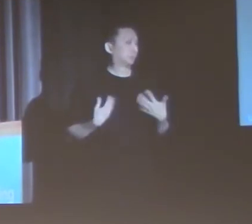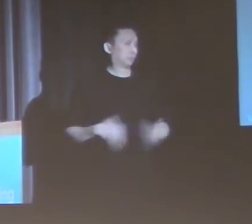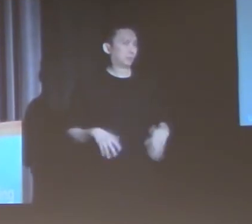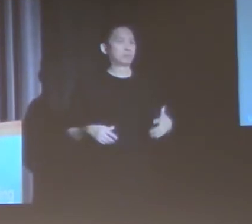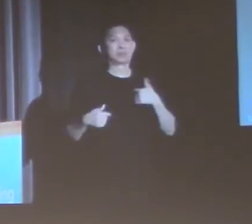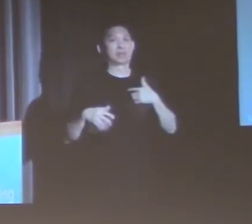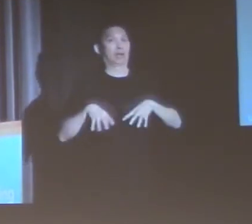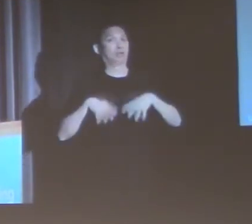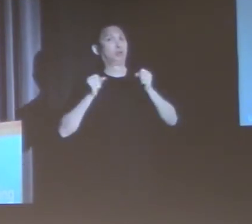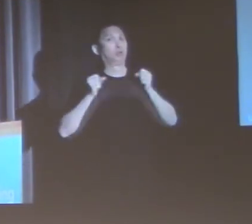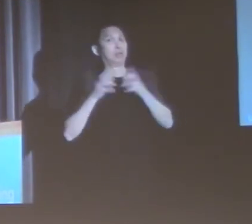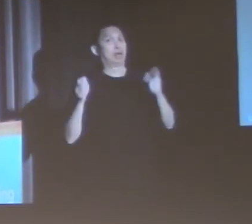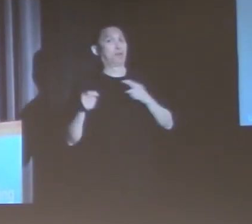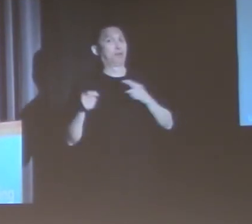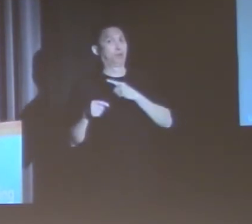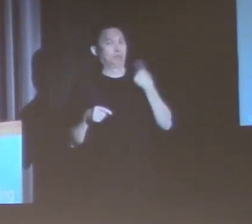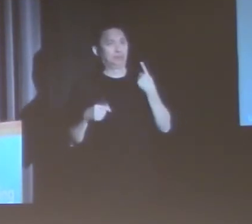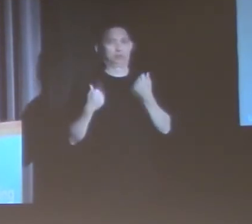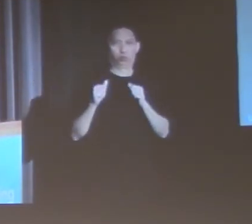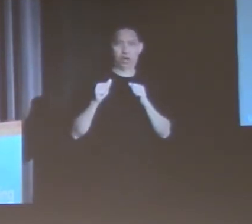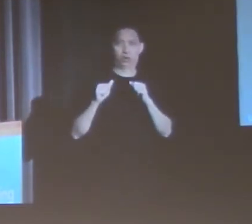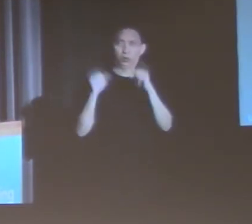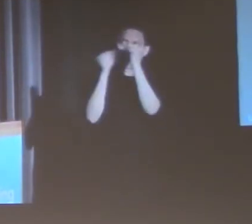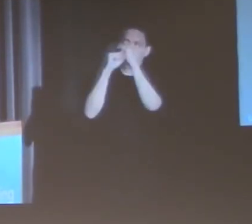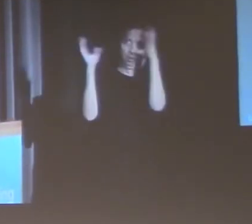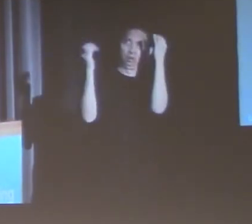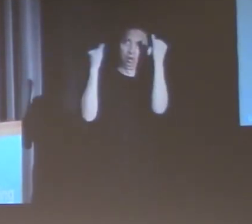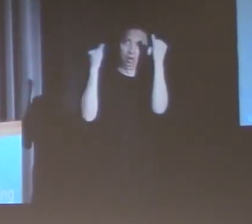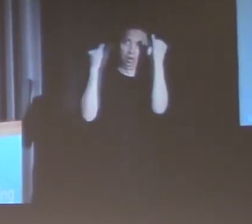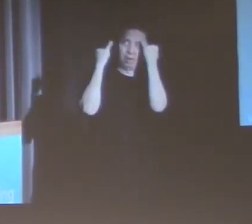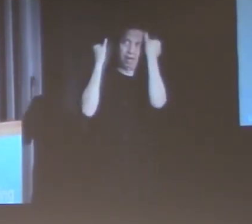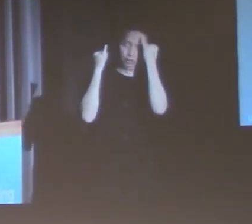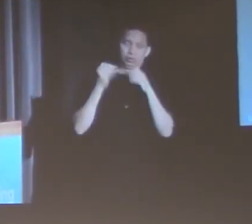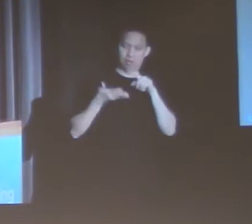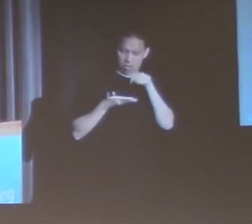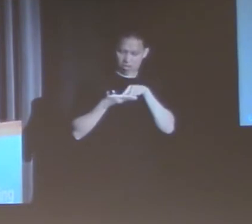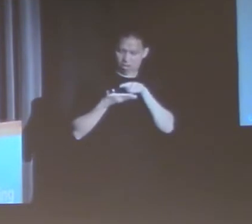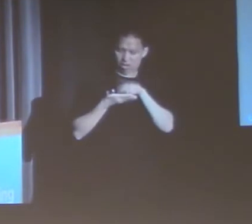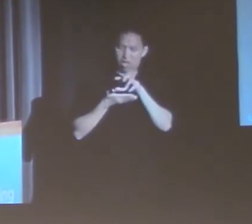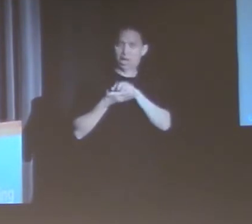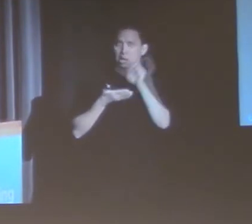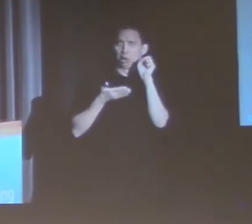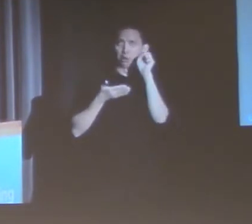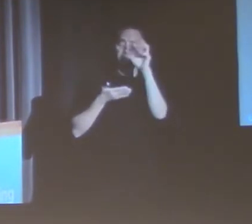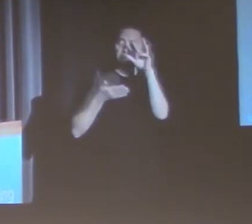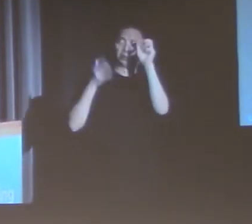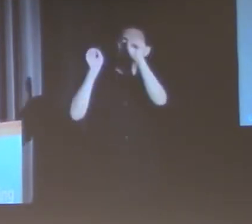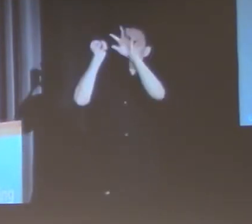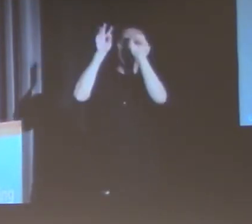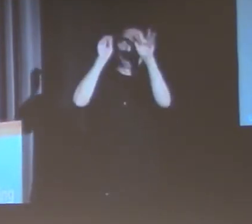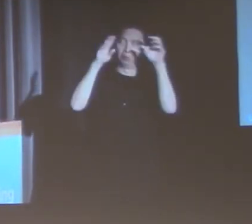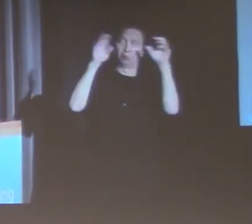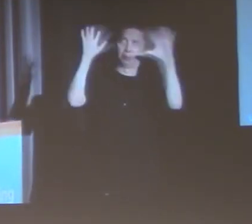like trying to kind of hit that emotional center in the space,